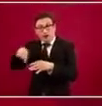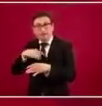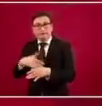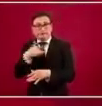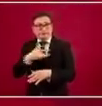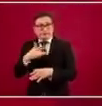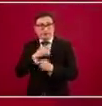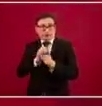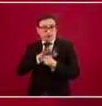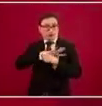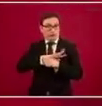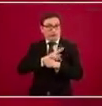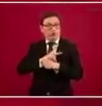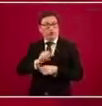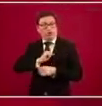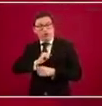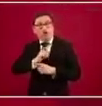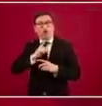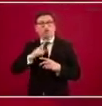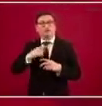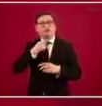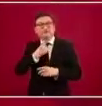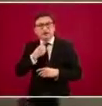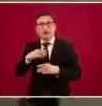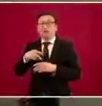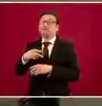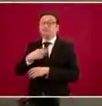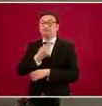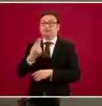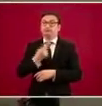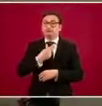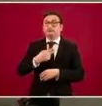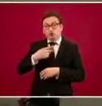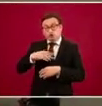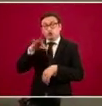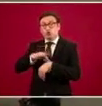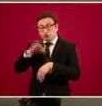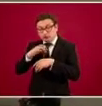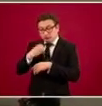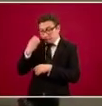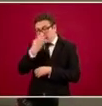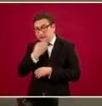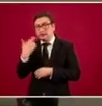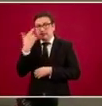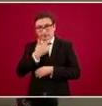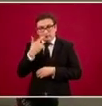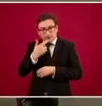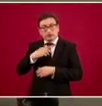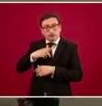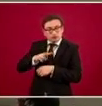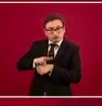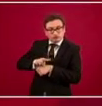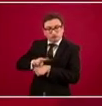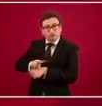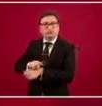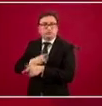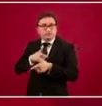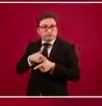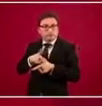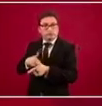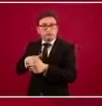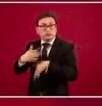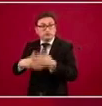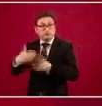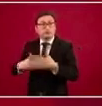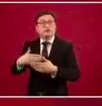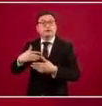present any pre-existing chronic conditions such as diabetes, obesity, hypertension, smoking, kidney failure, cardiovascular disease, or if